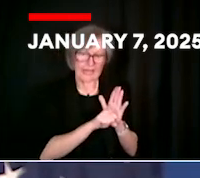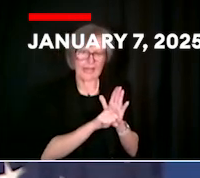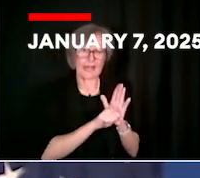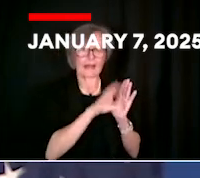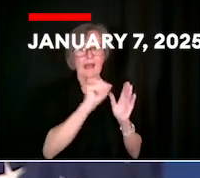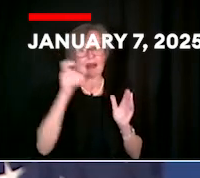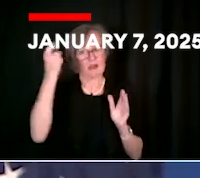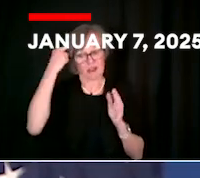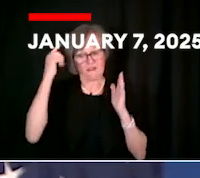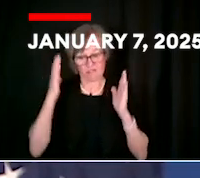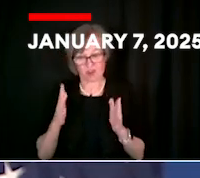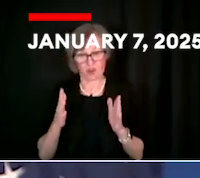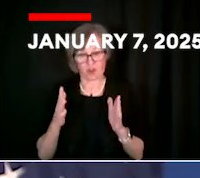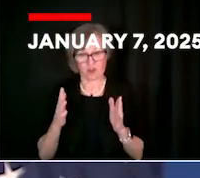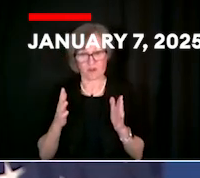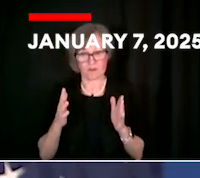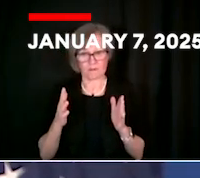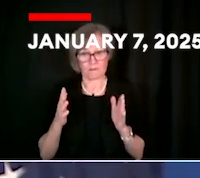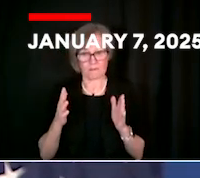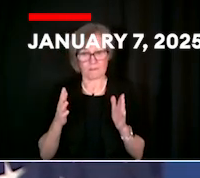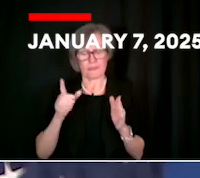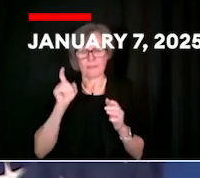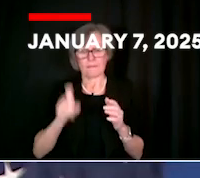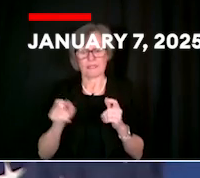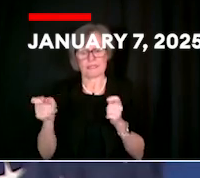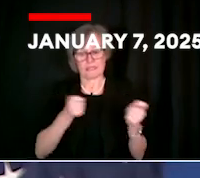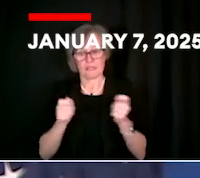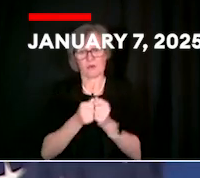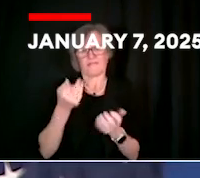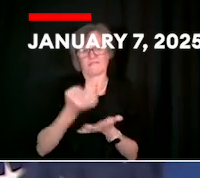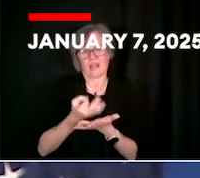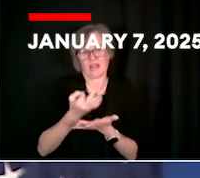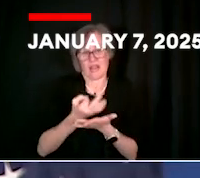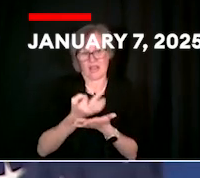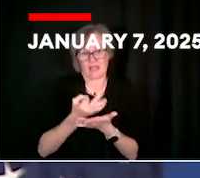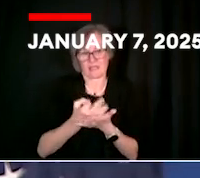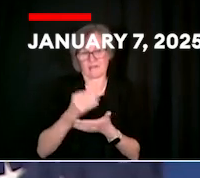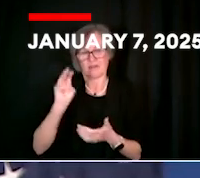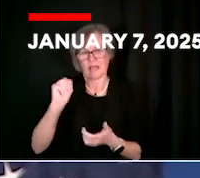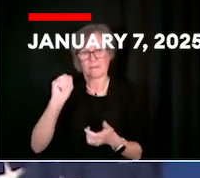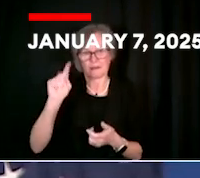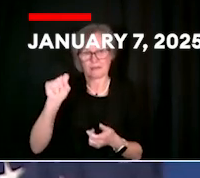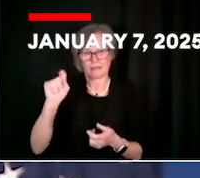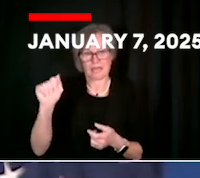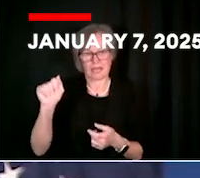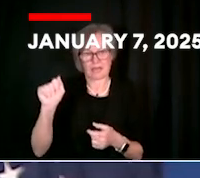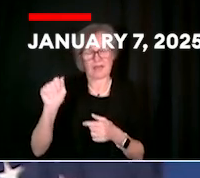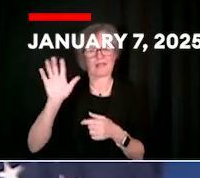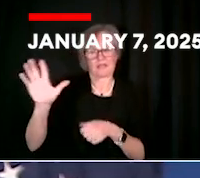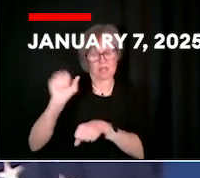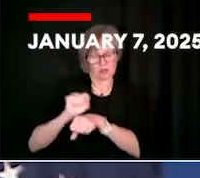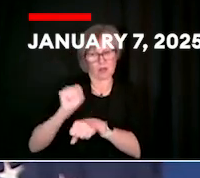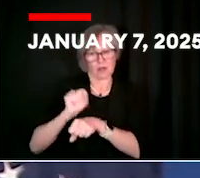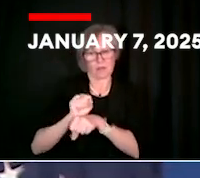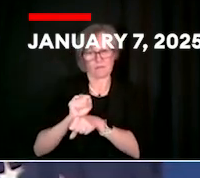governor must deal with the finances of the MTA. That's their job. I